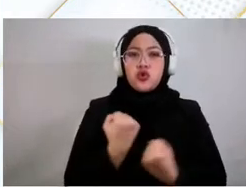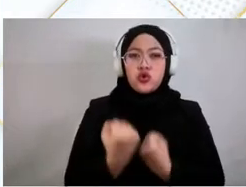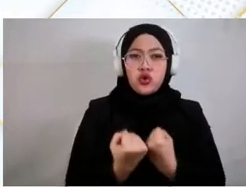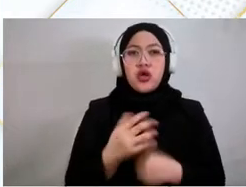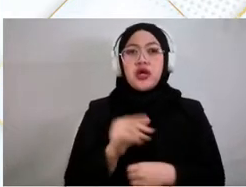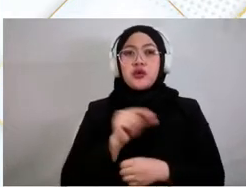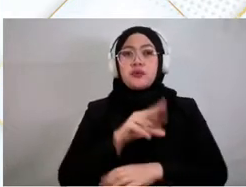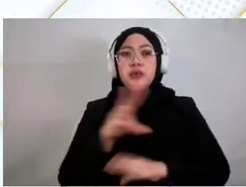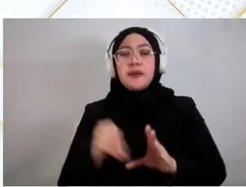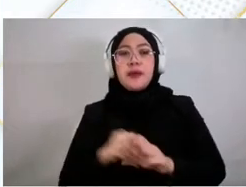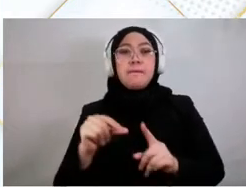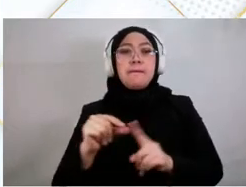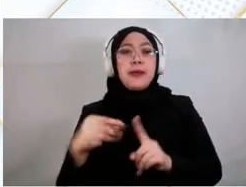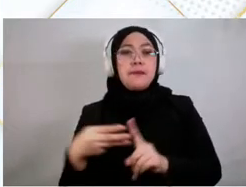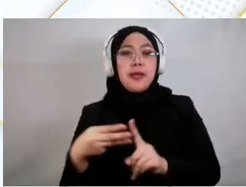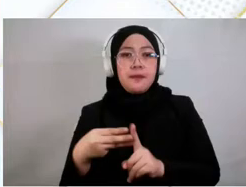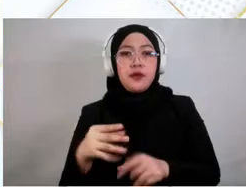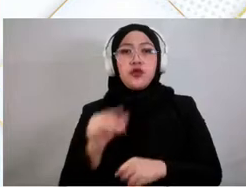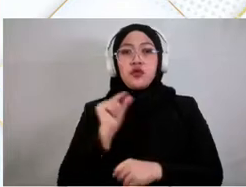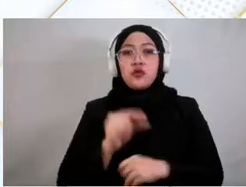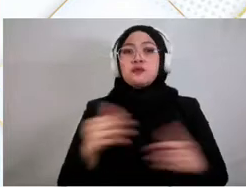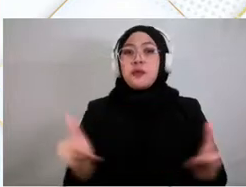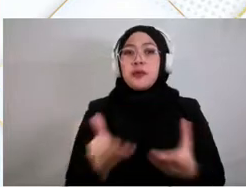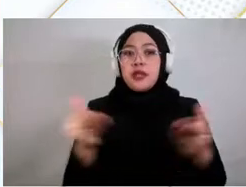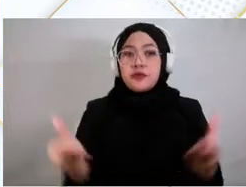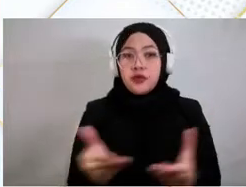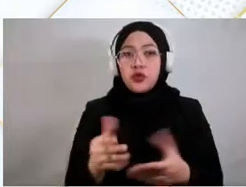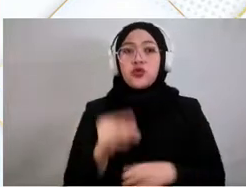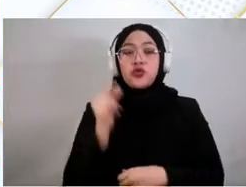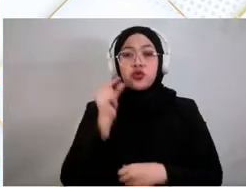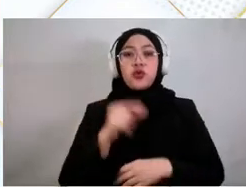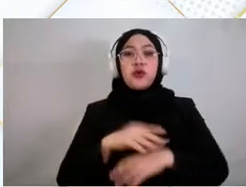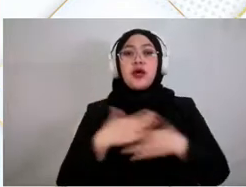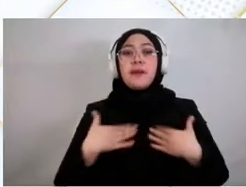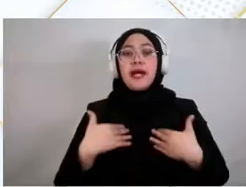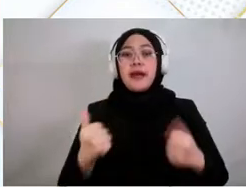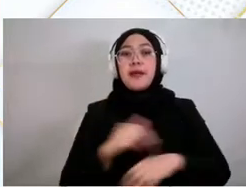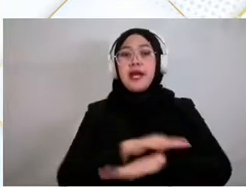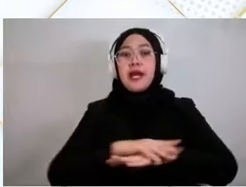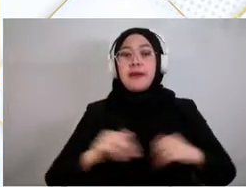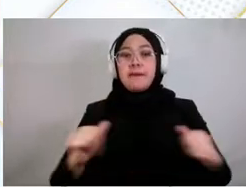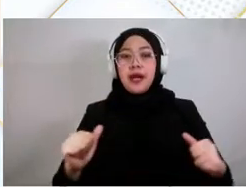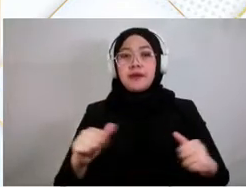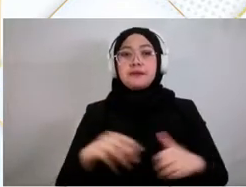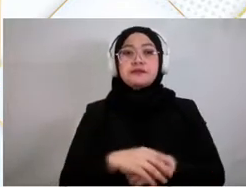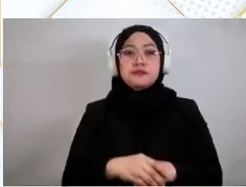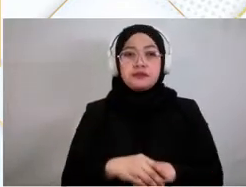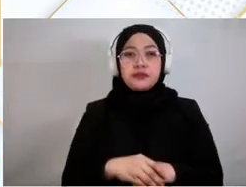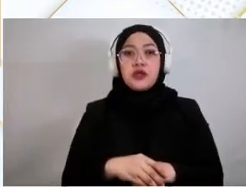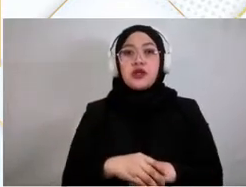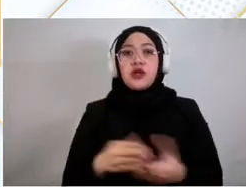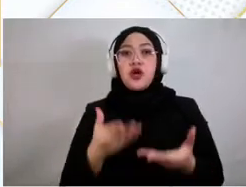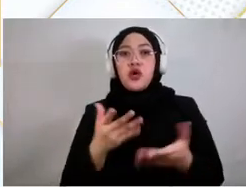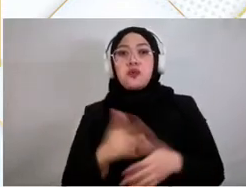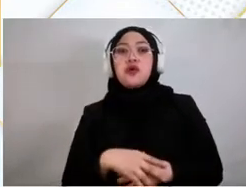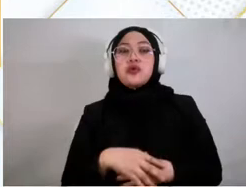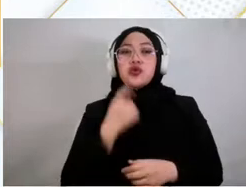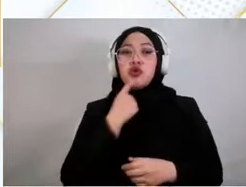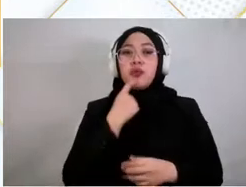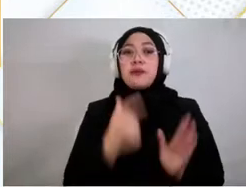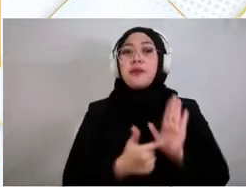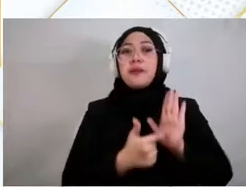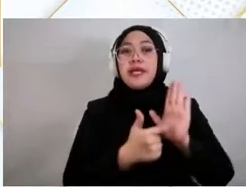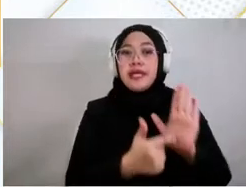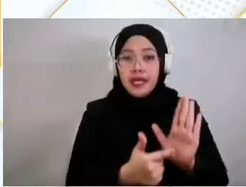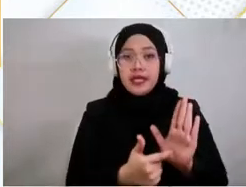in particular, maintaining international peace and security. In a glance, I would like to give a big picture of Indonesia's